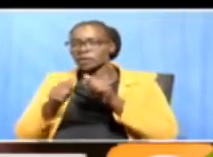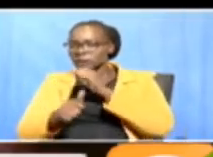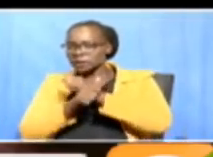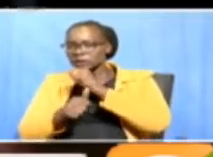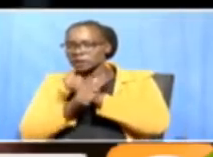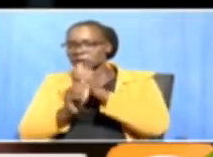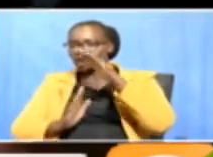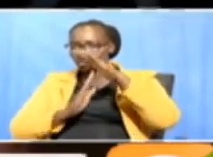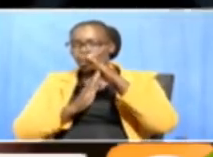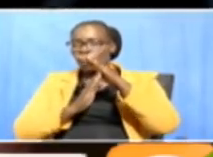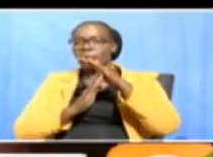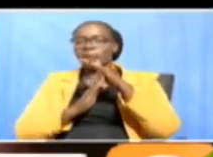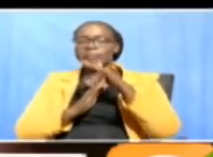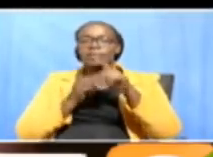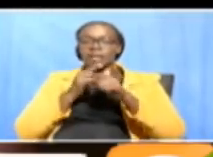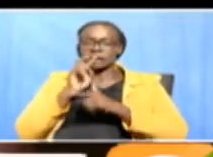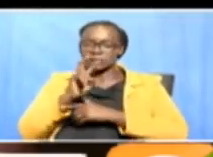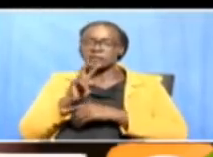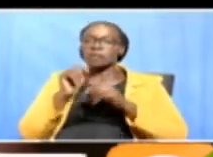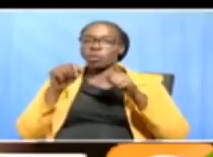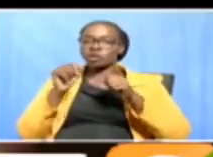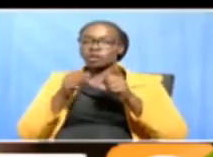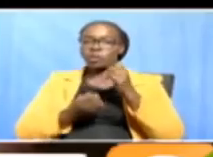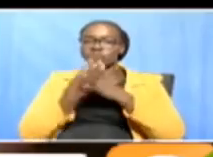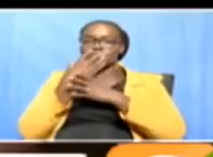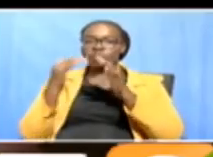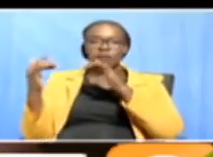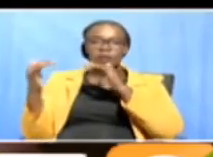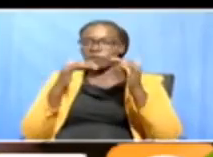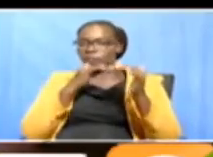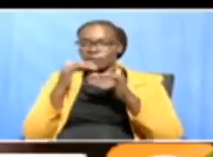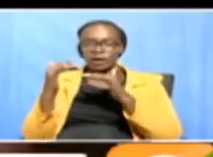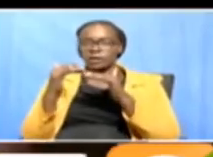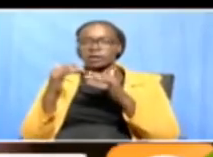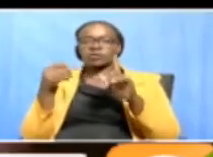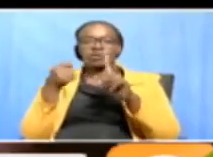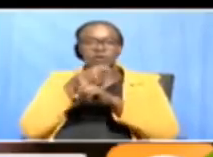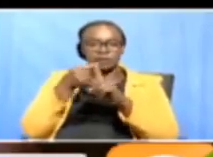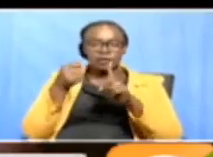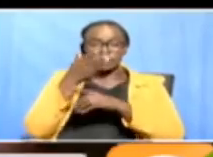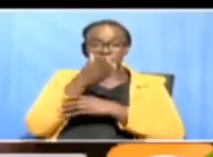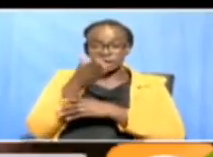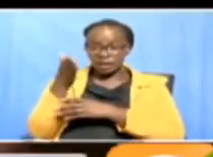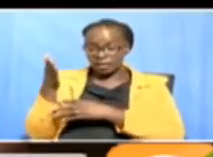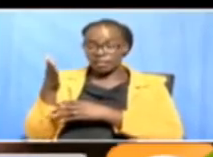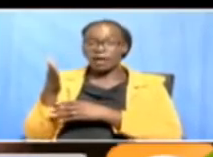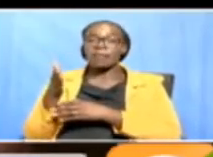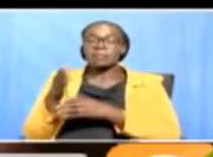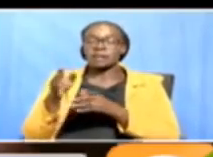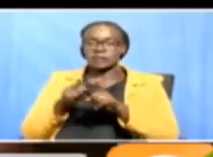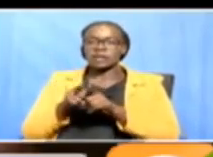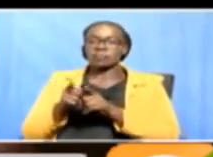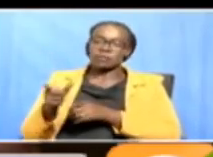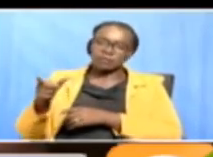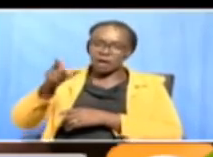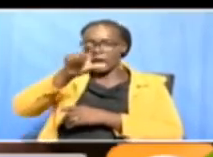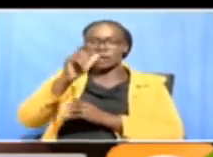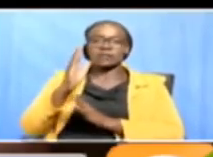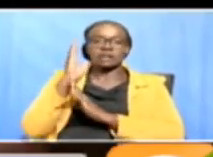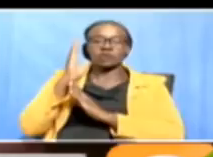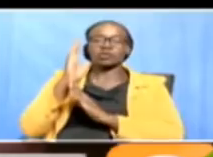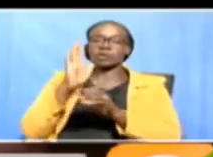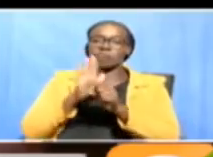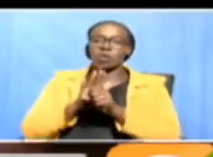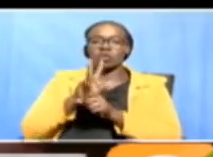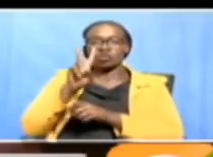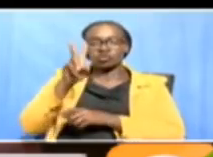Kuria West as parts that could possibly be of election, malpractice or violence thereabout. And they have deployed efficiently. Two